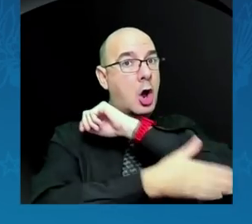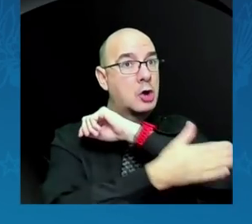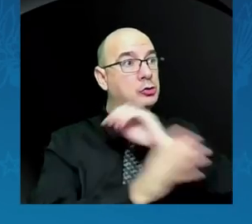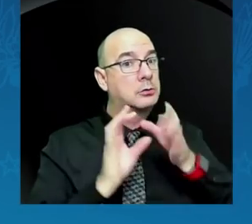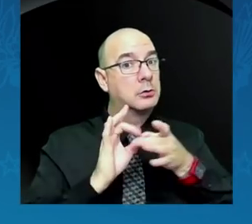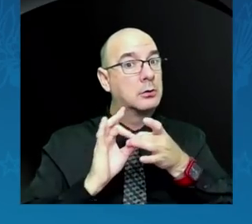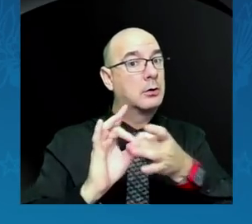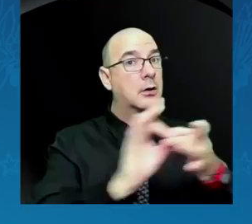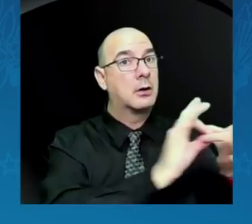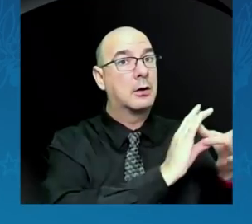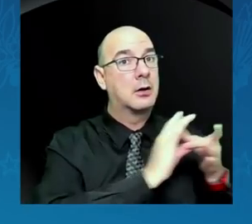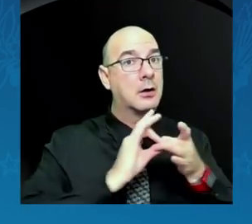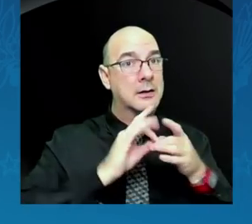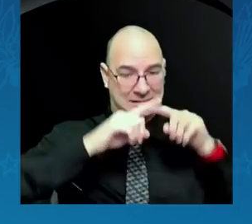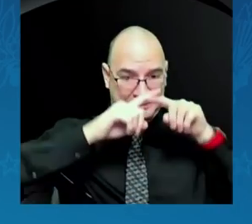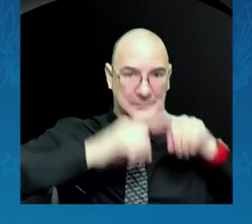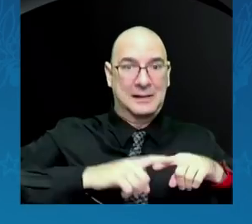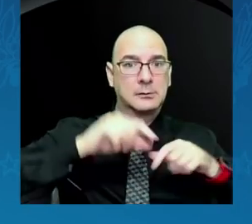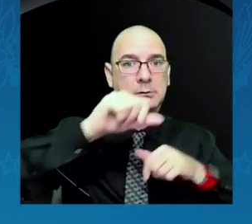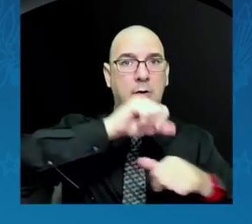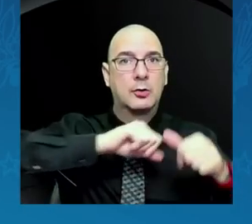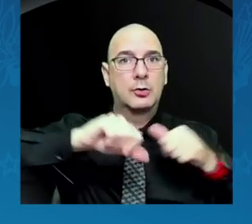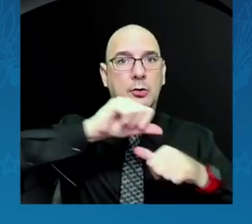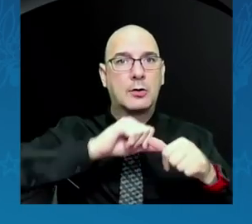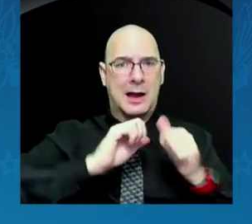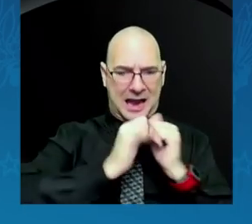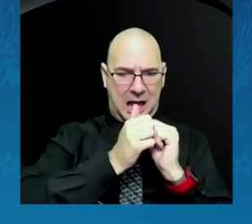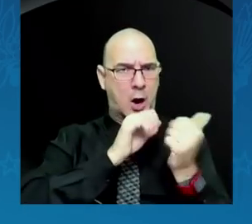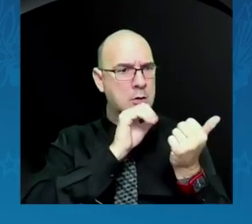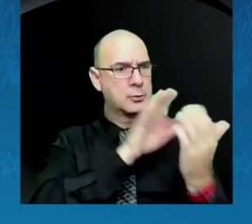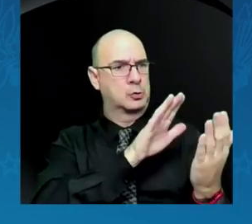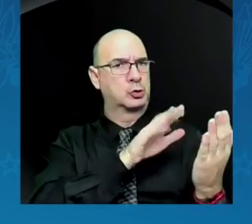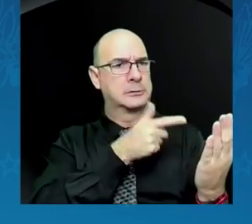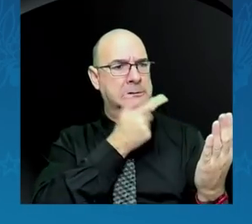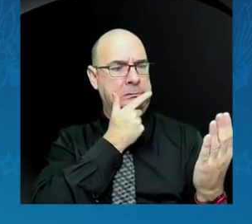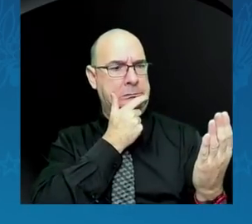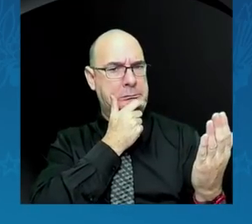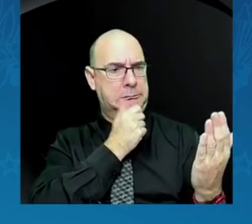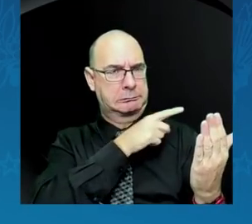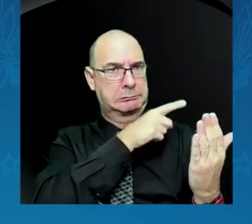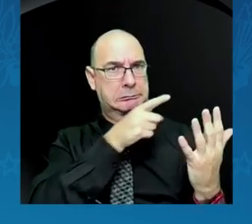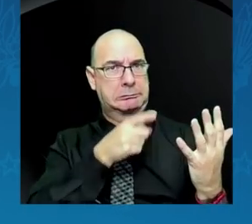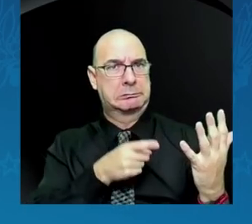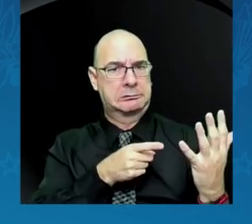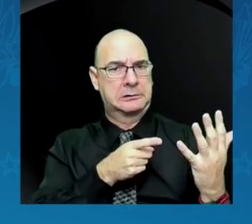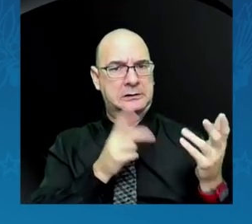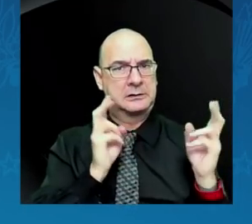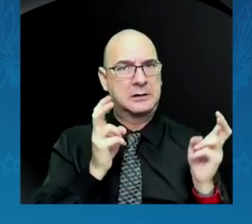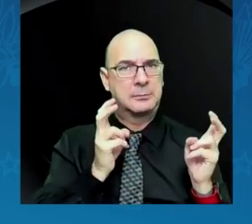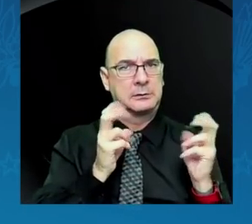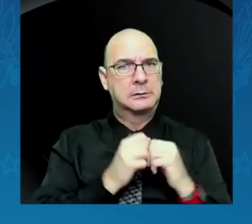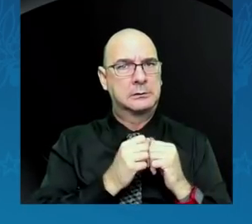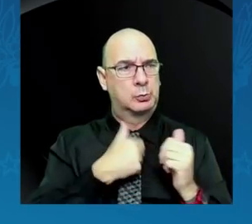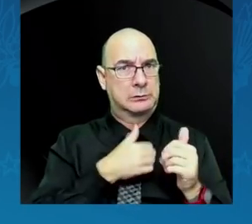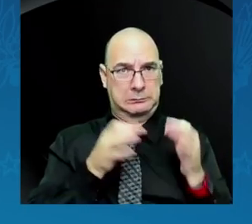how we approach these issues and what we deem to be our responsibility for addressing